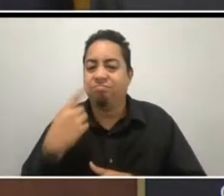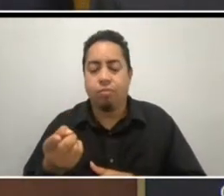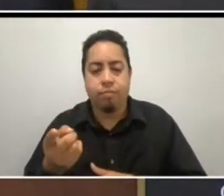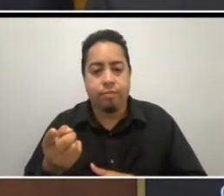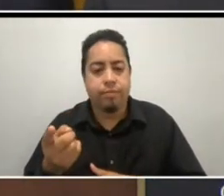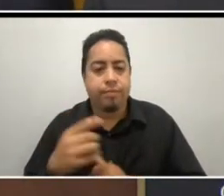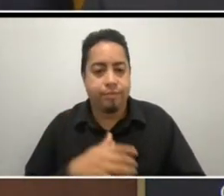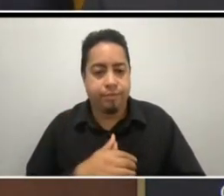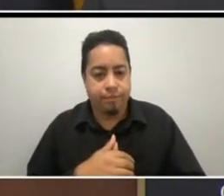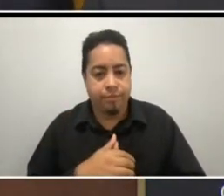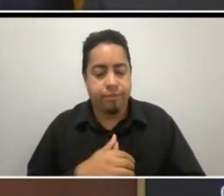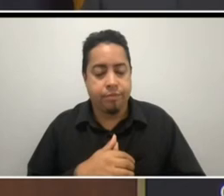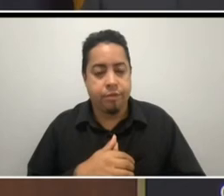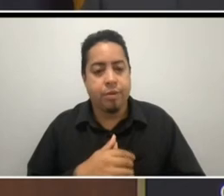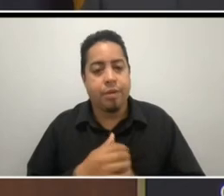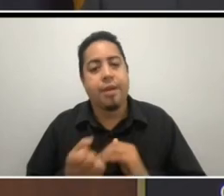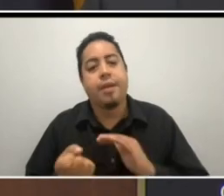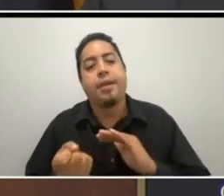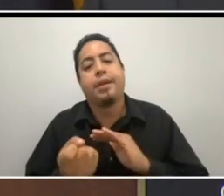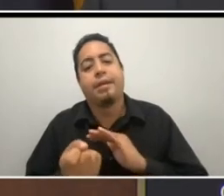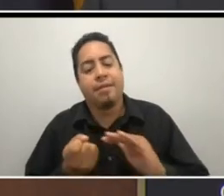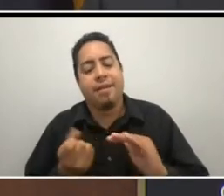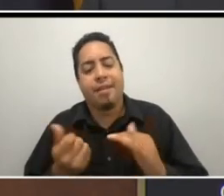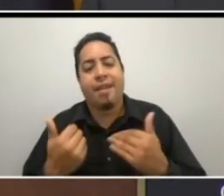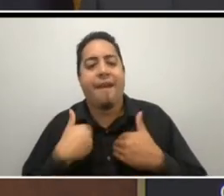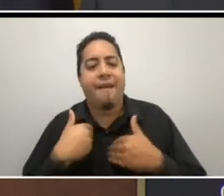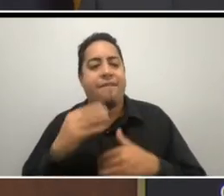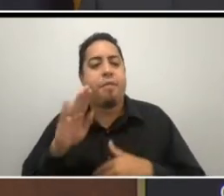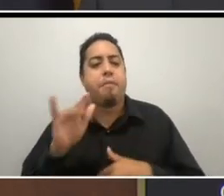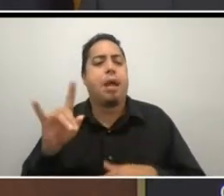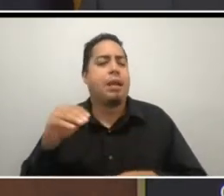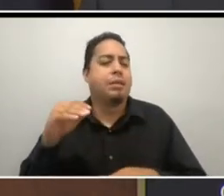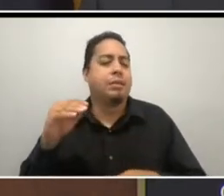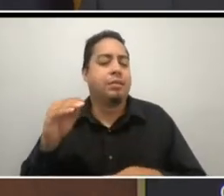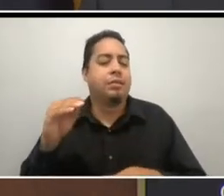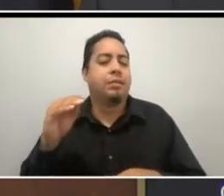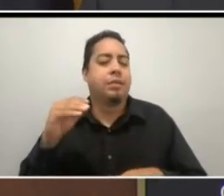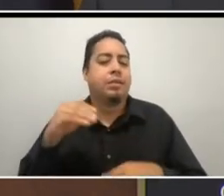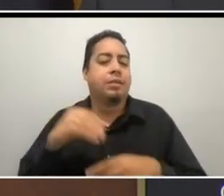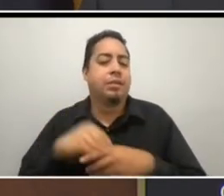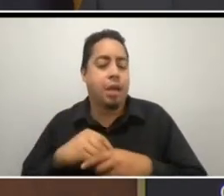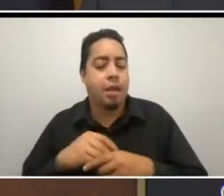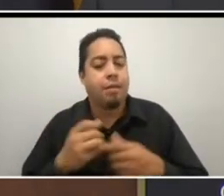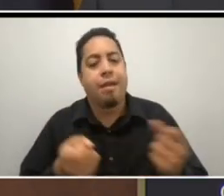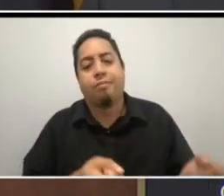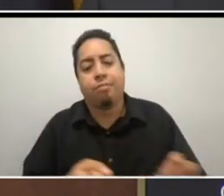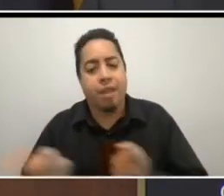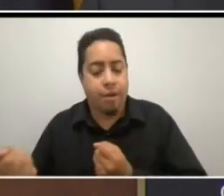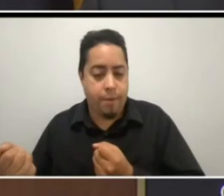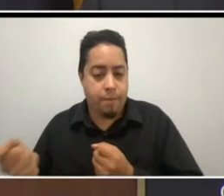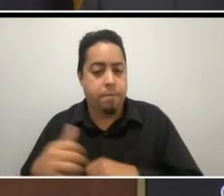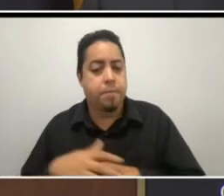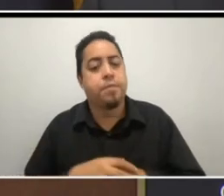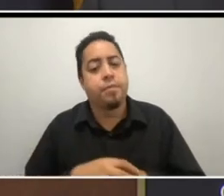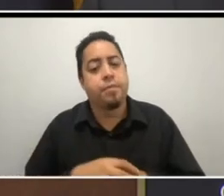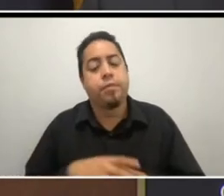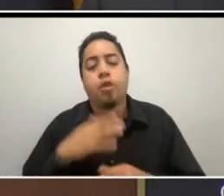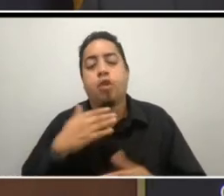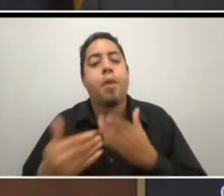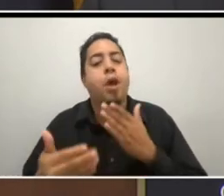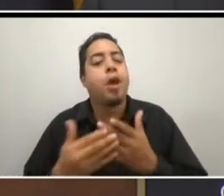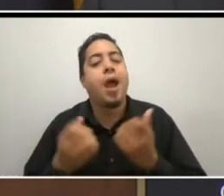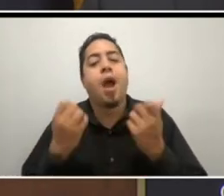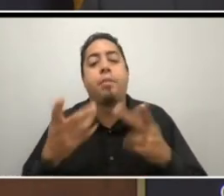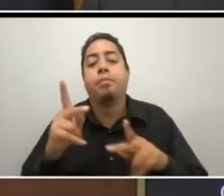Where they carry the ballots. No matter how many times senior Department of Justice officials, including his own attorney general, told the